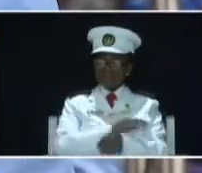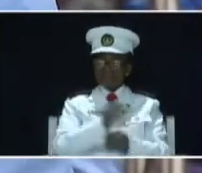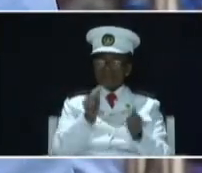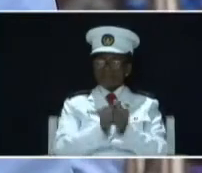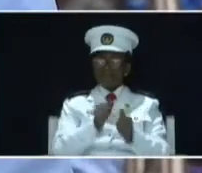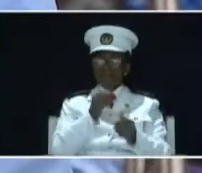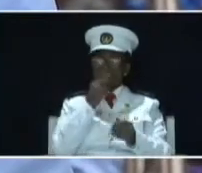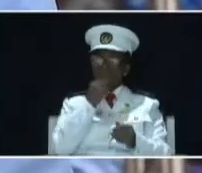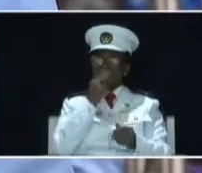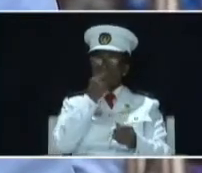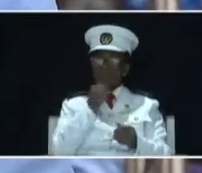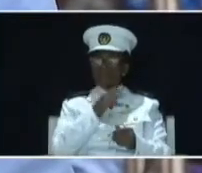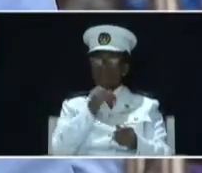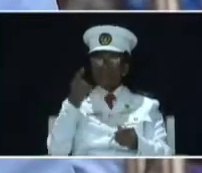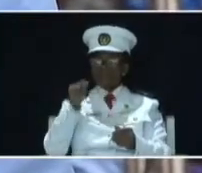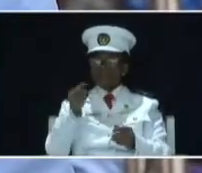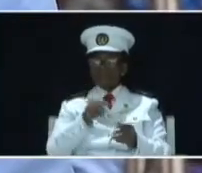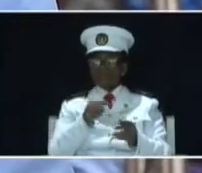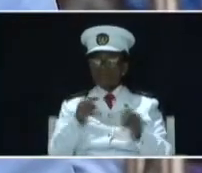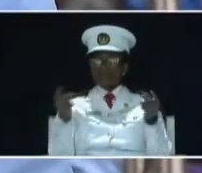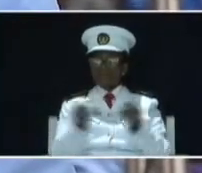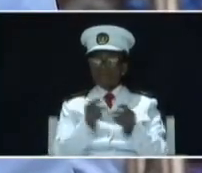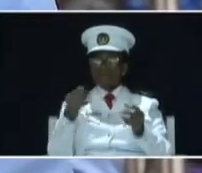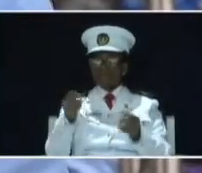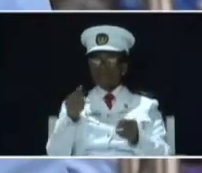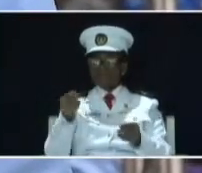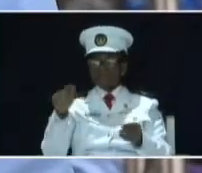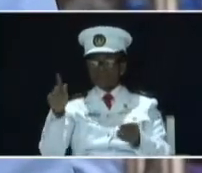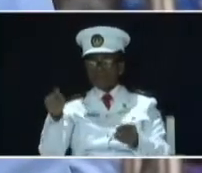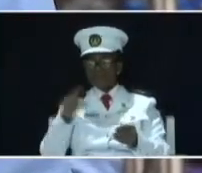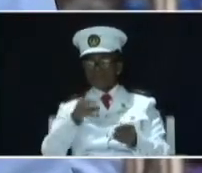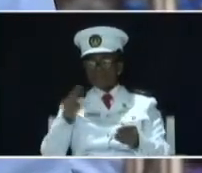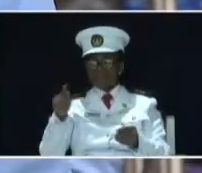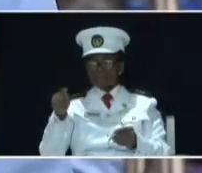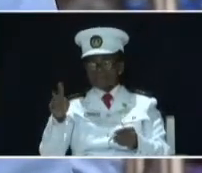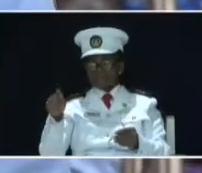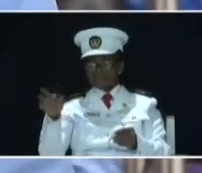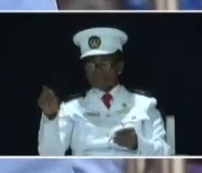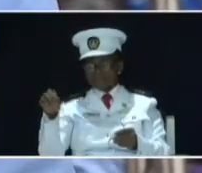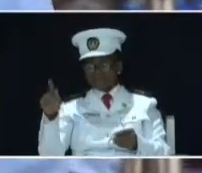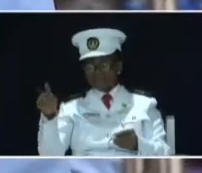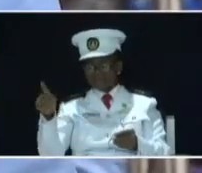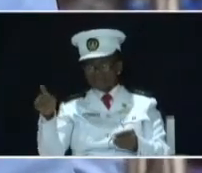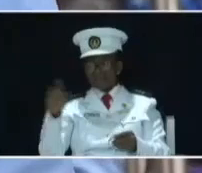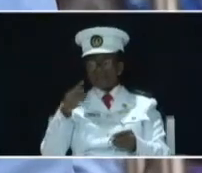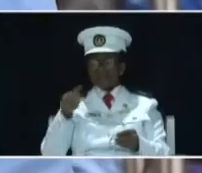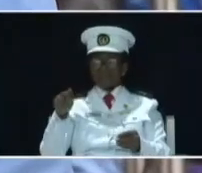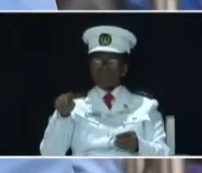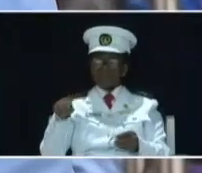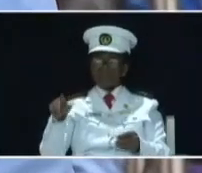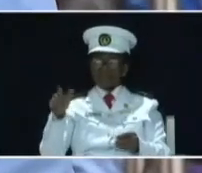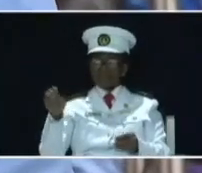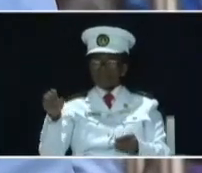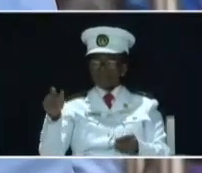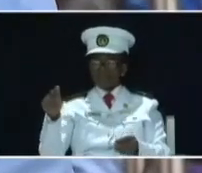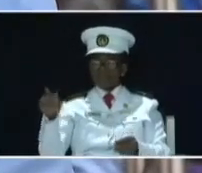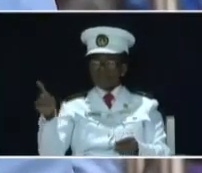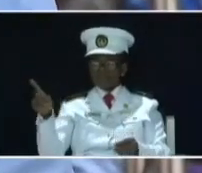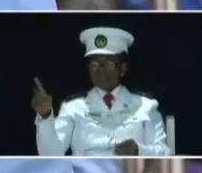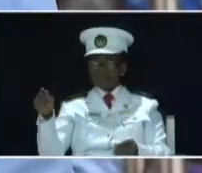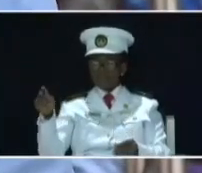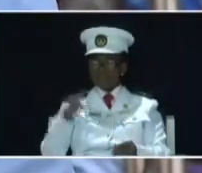the Canaanites and the Hittites and the Amorites and the Perizzites and the